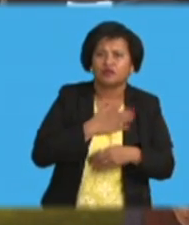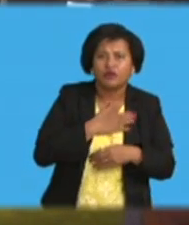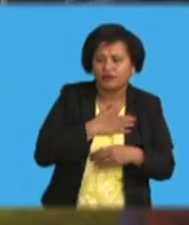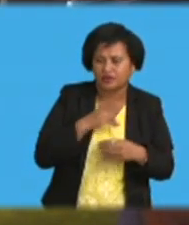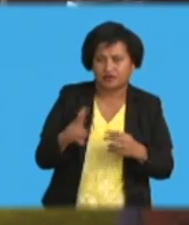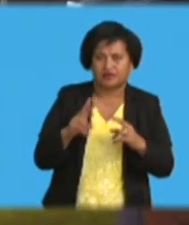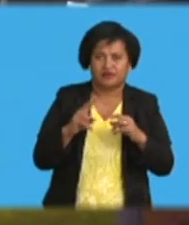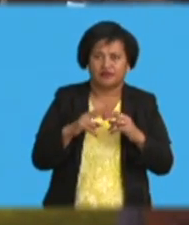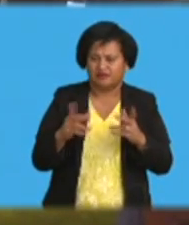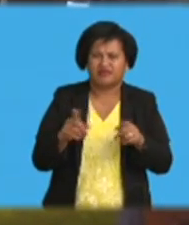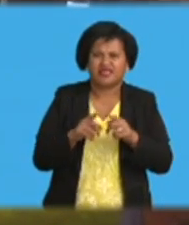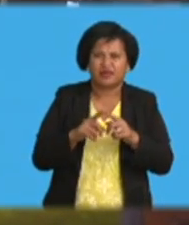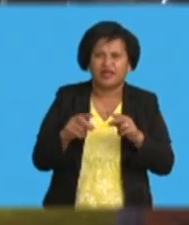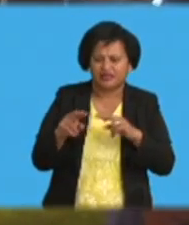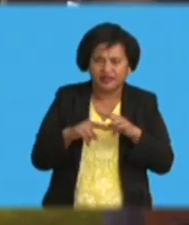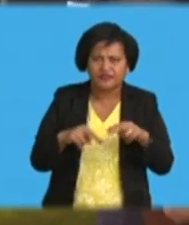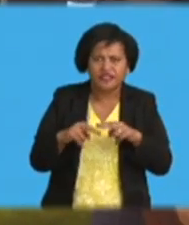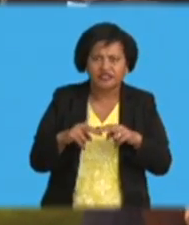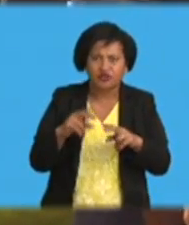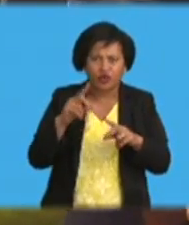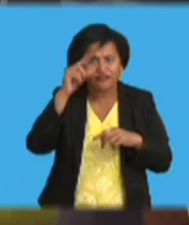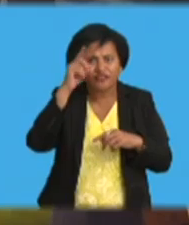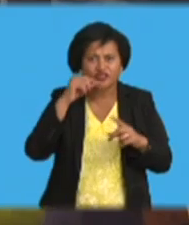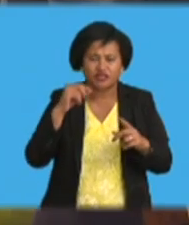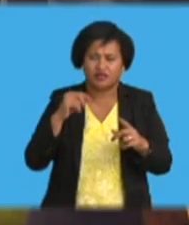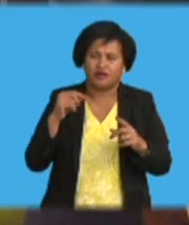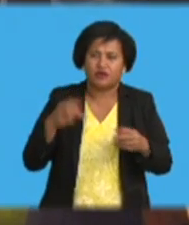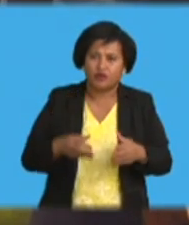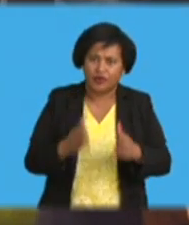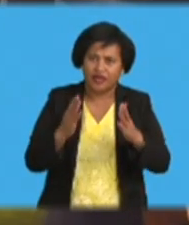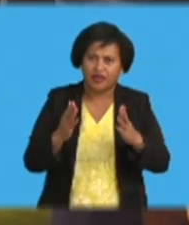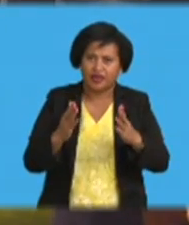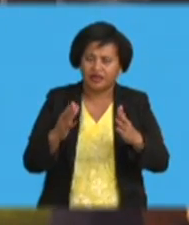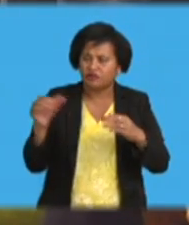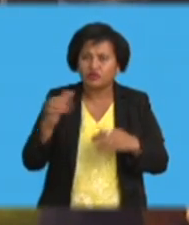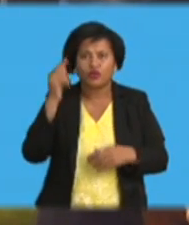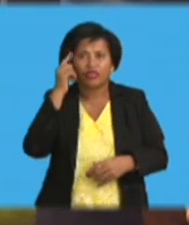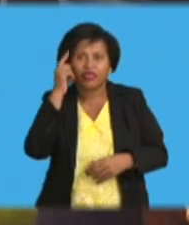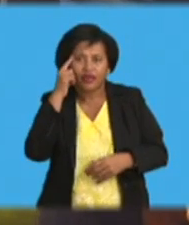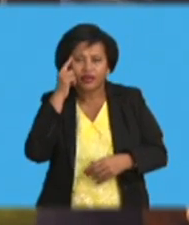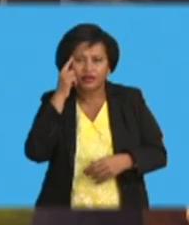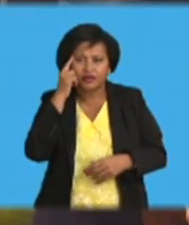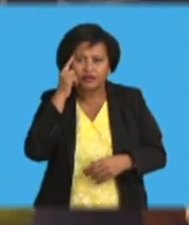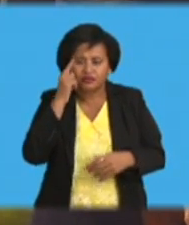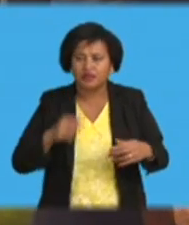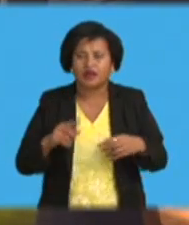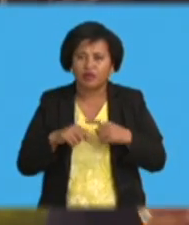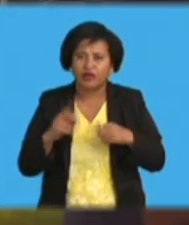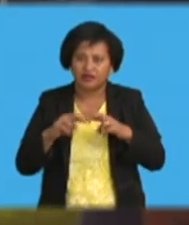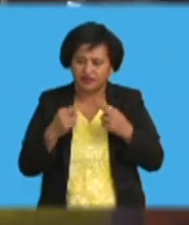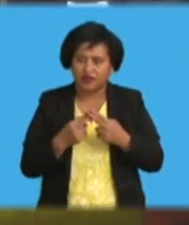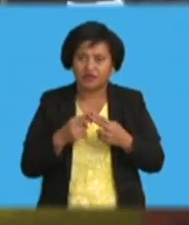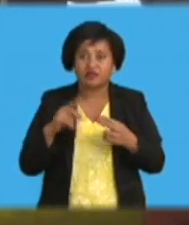spirit. This is a deeply tragic example of the harm that false information on social media can cause. But unfortunately, it is